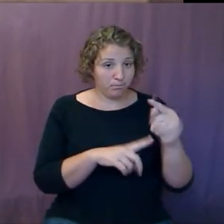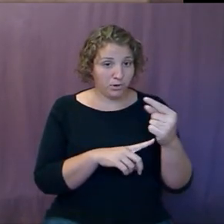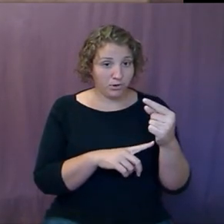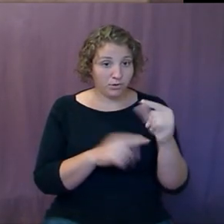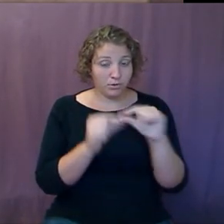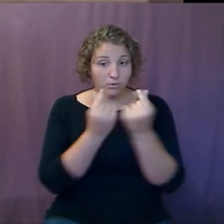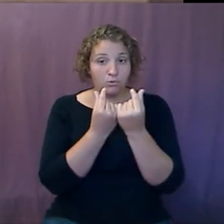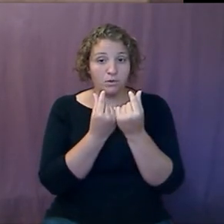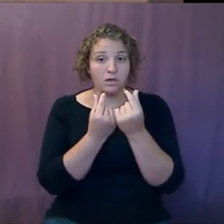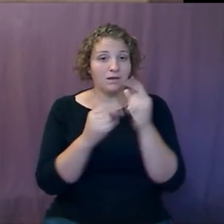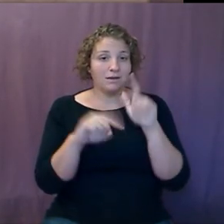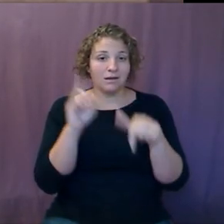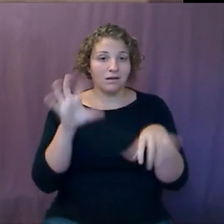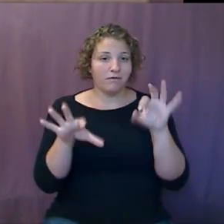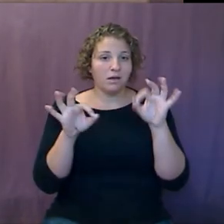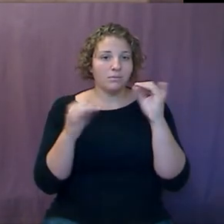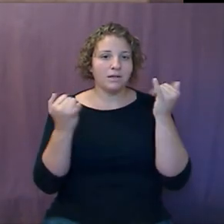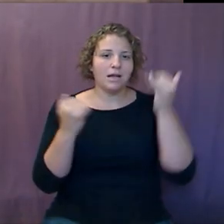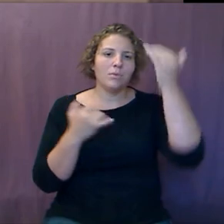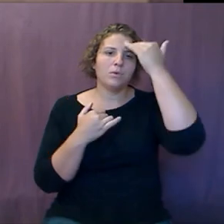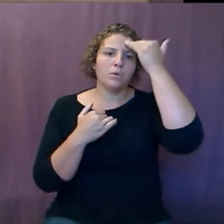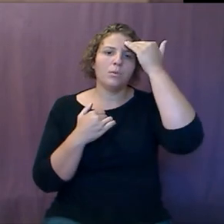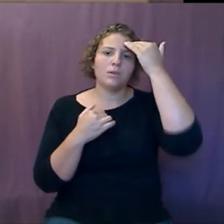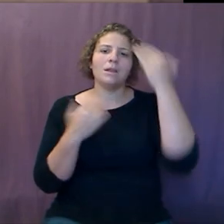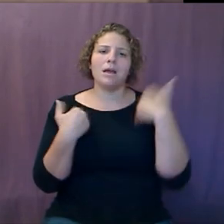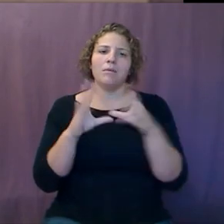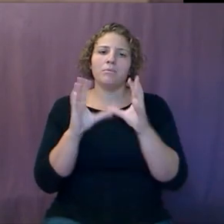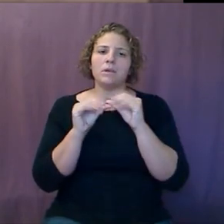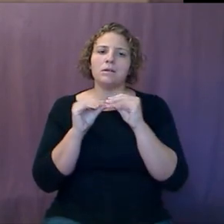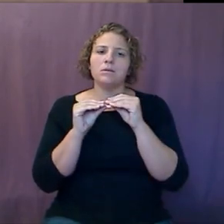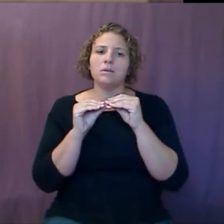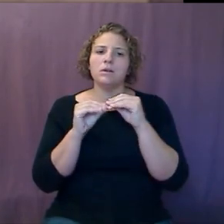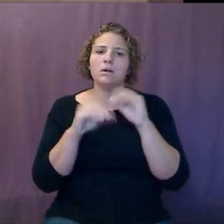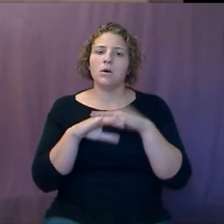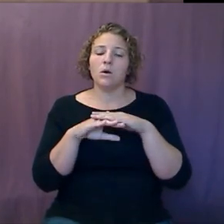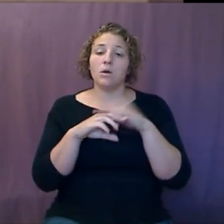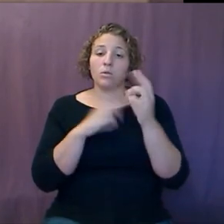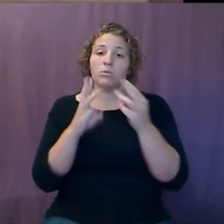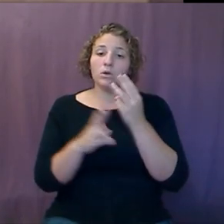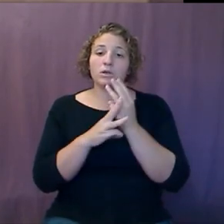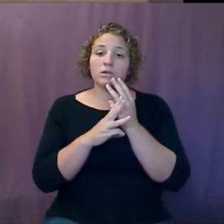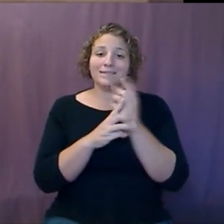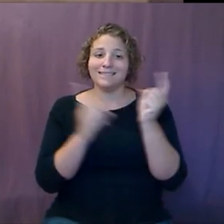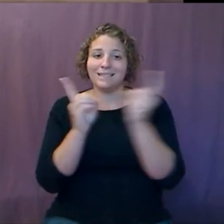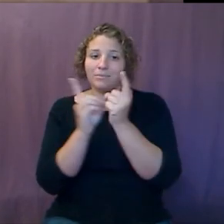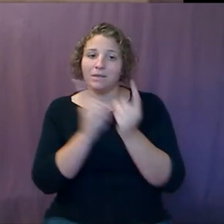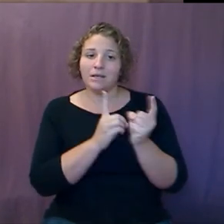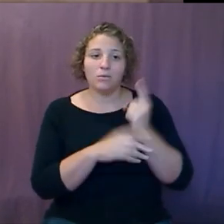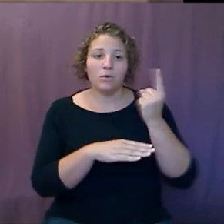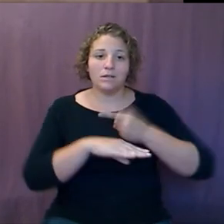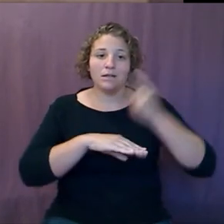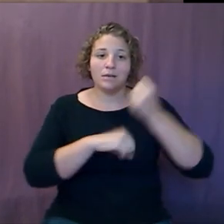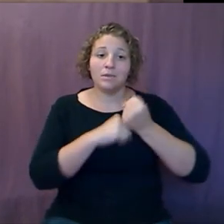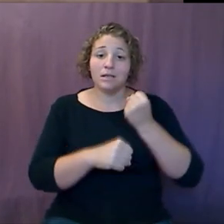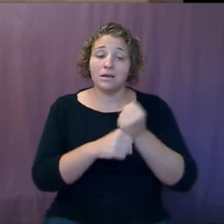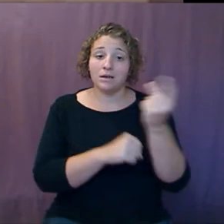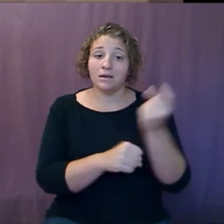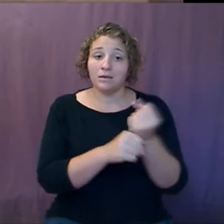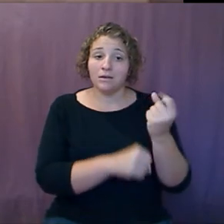now it's been public knowledge their meetings are acknowledged around the world it's a group of elites they meet once a year they plan policy they look at things